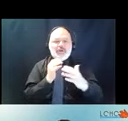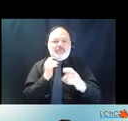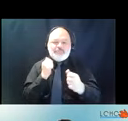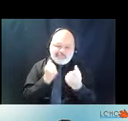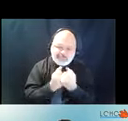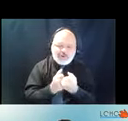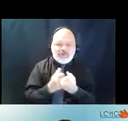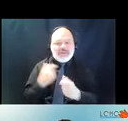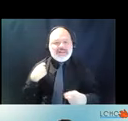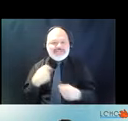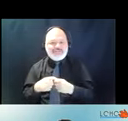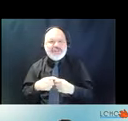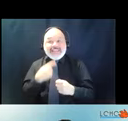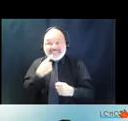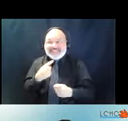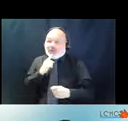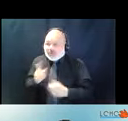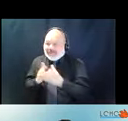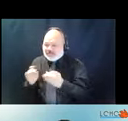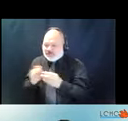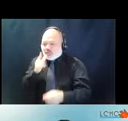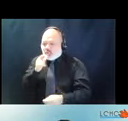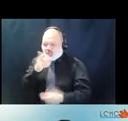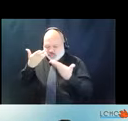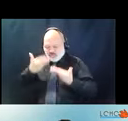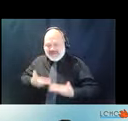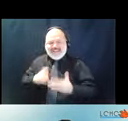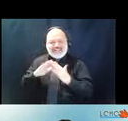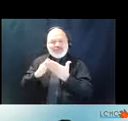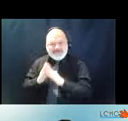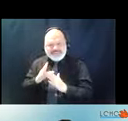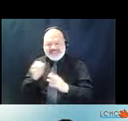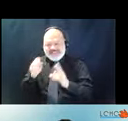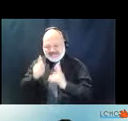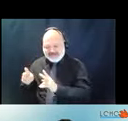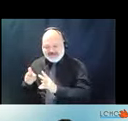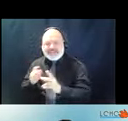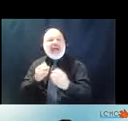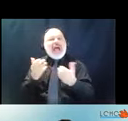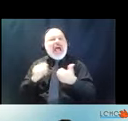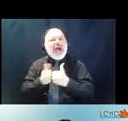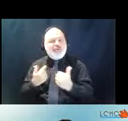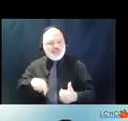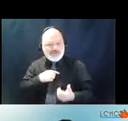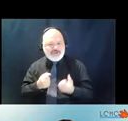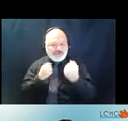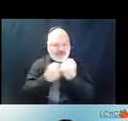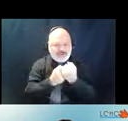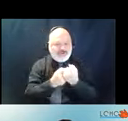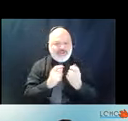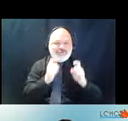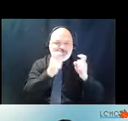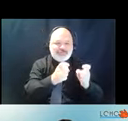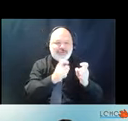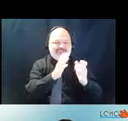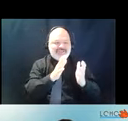the stories of who we are as a community and what our cultural and economic contributions are to the state. Last year, we had a pretty